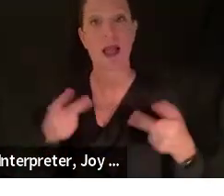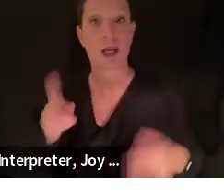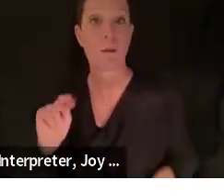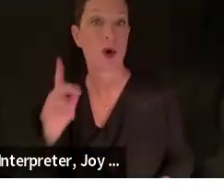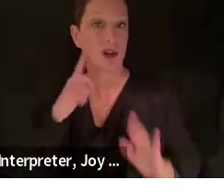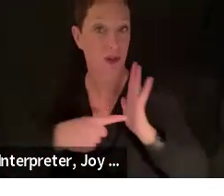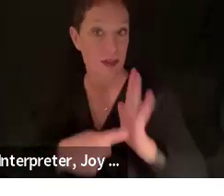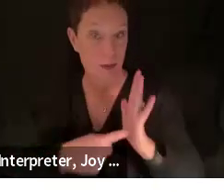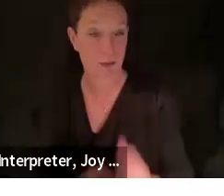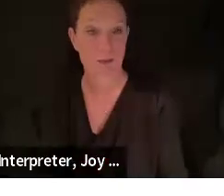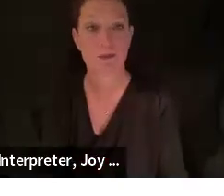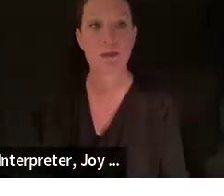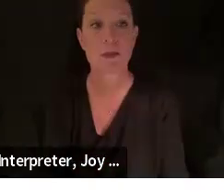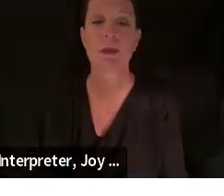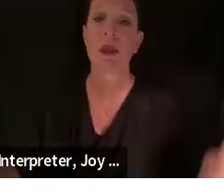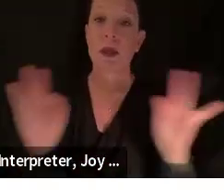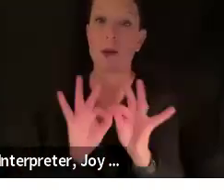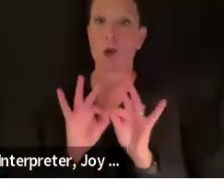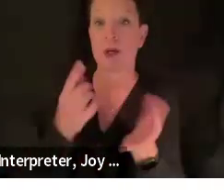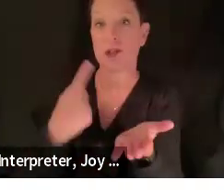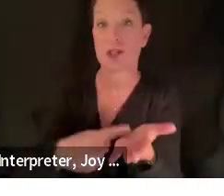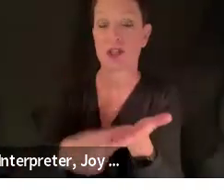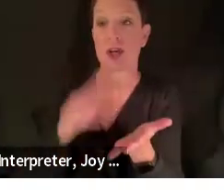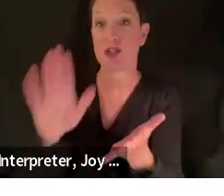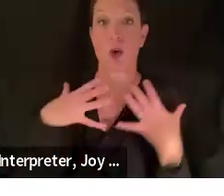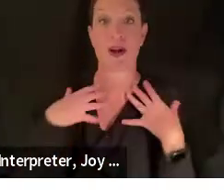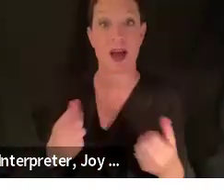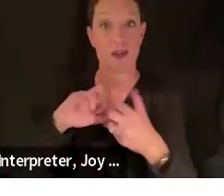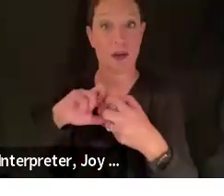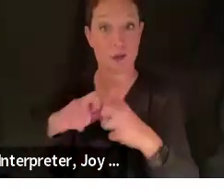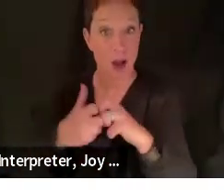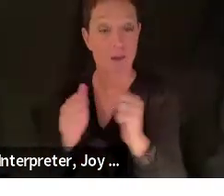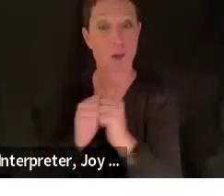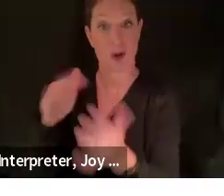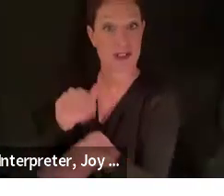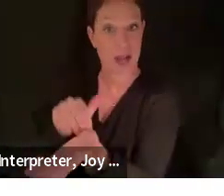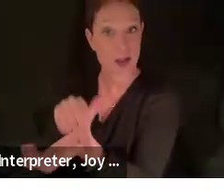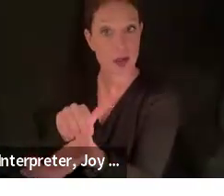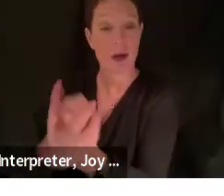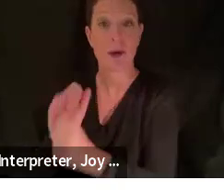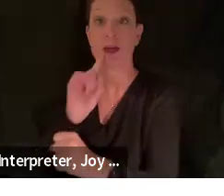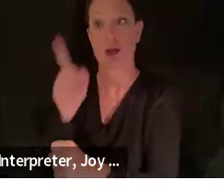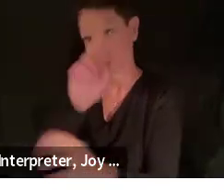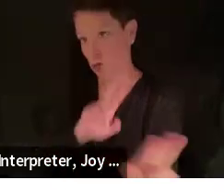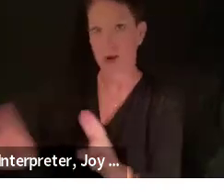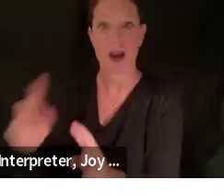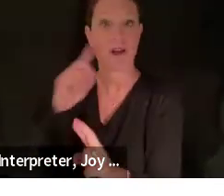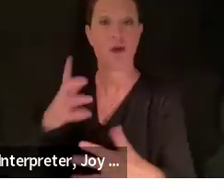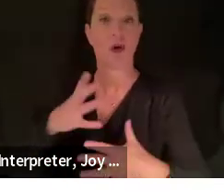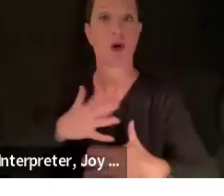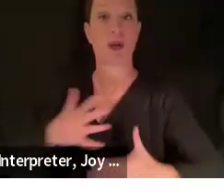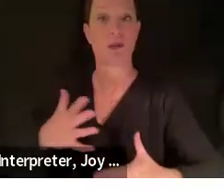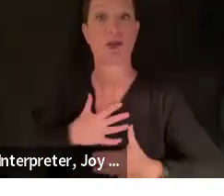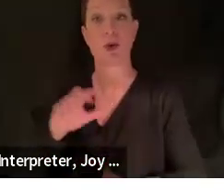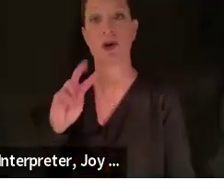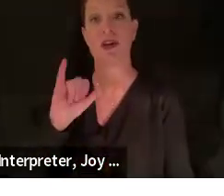for example. It is important to discuss your chronic health conditions with your doctor and ensure you are prepared for respiratory virus